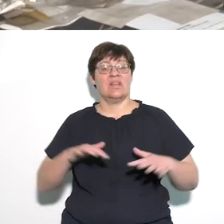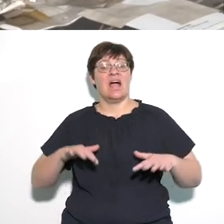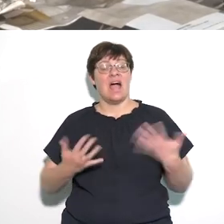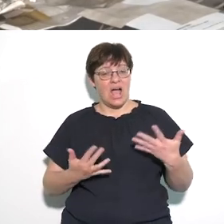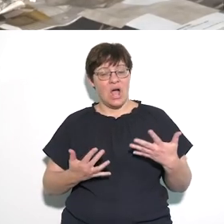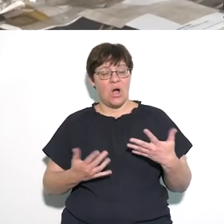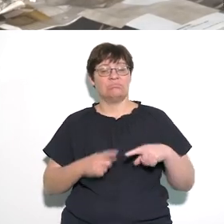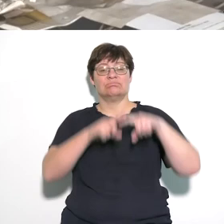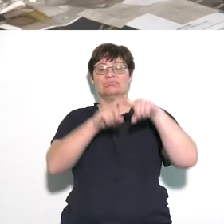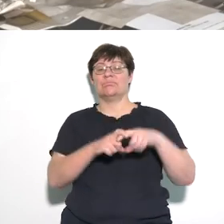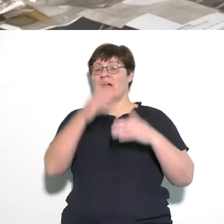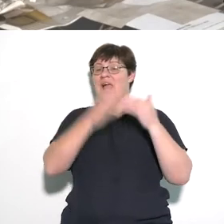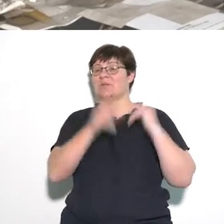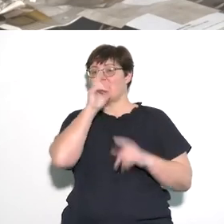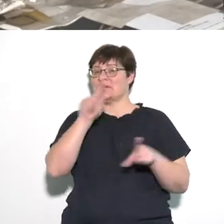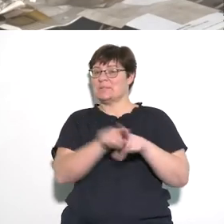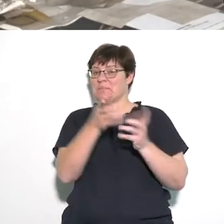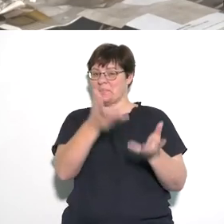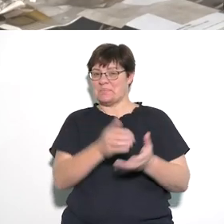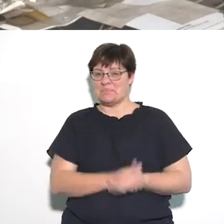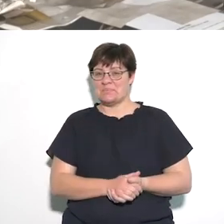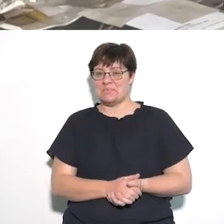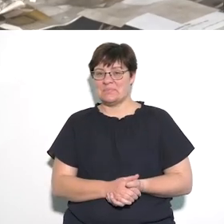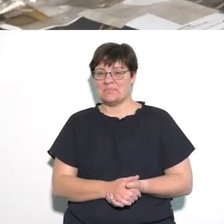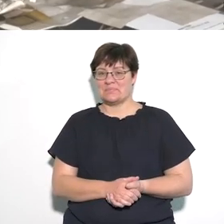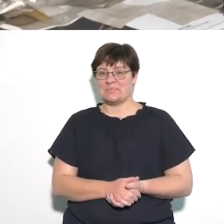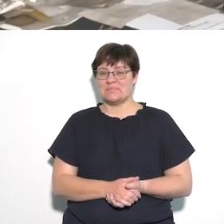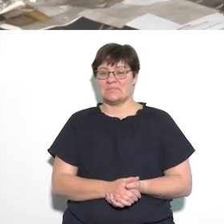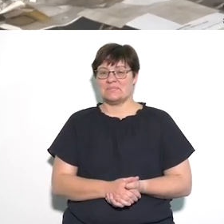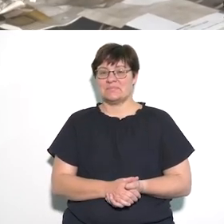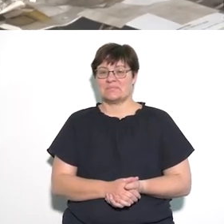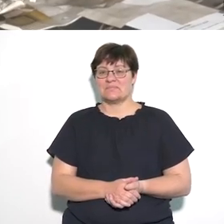And this is how your coat hanger is going to look like at the end.